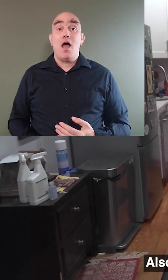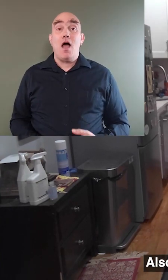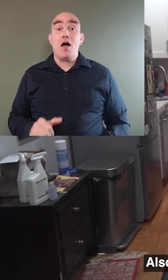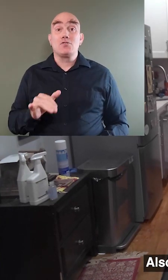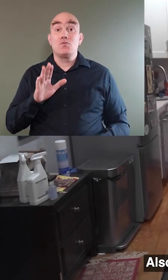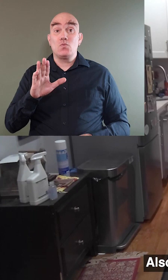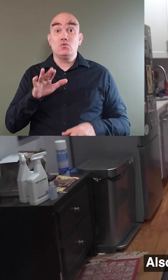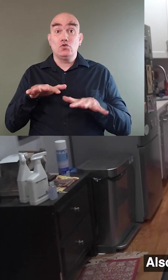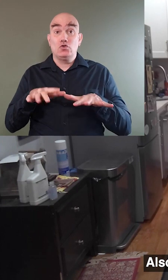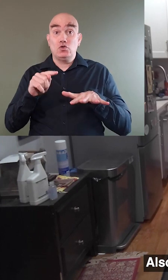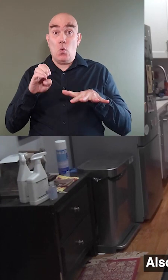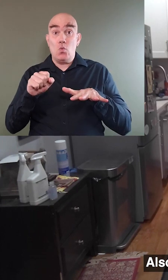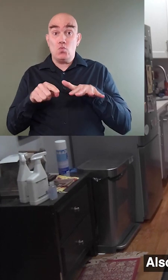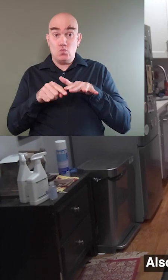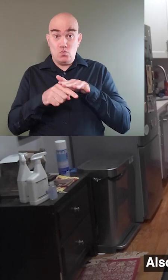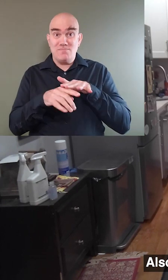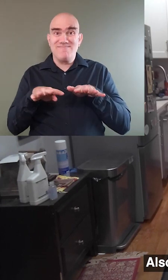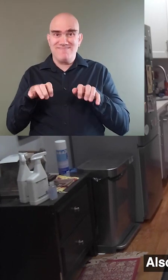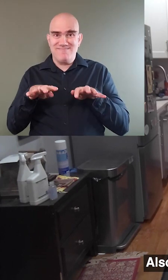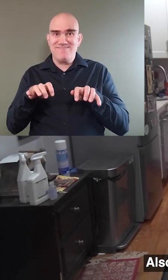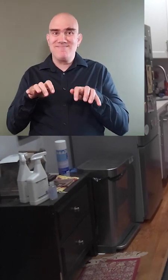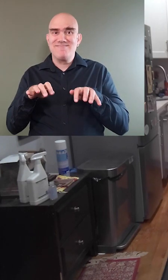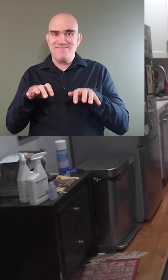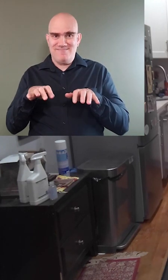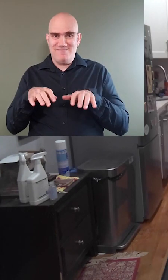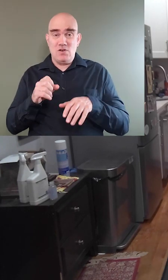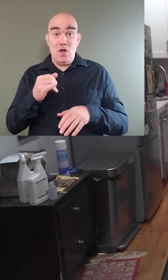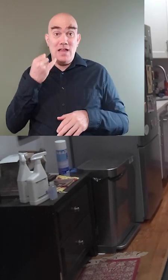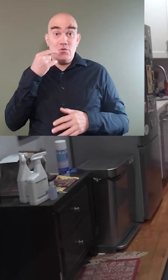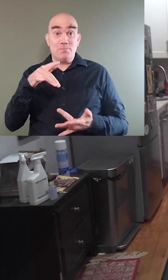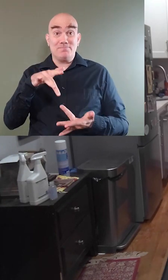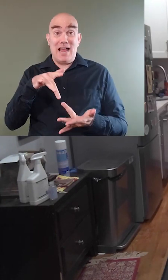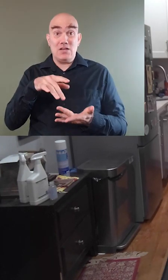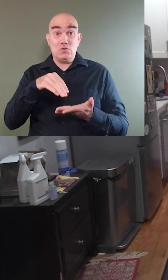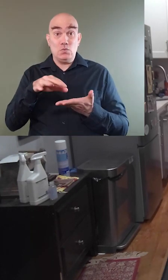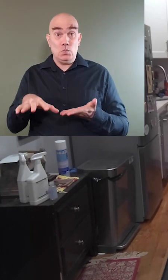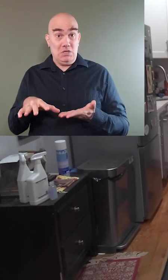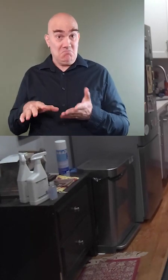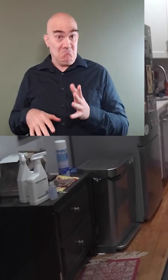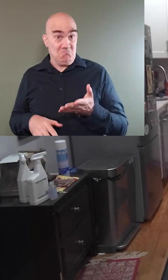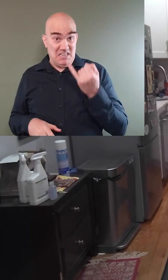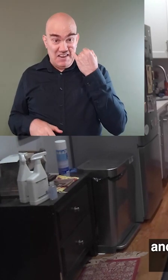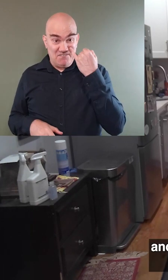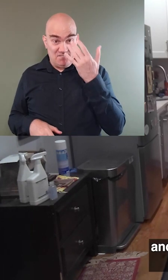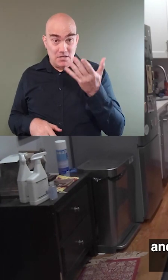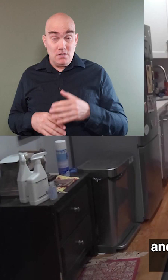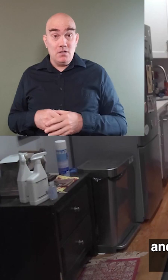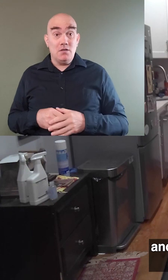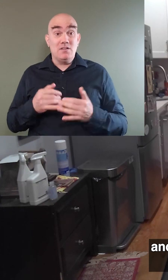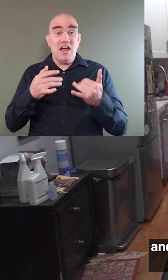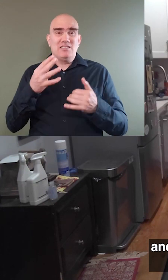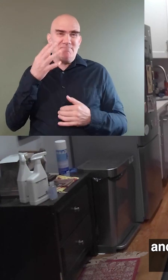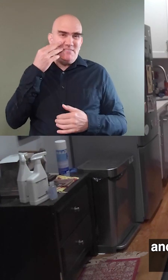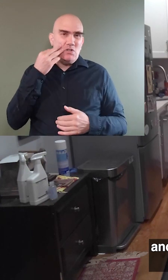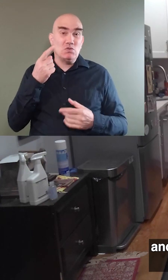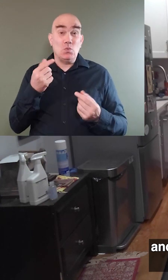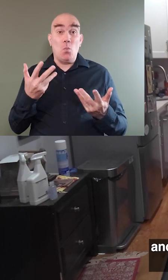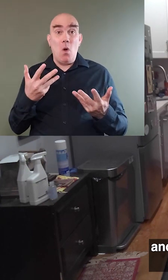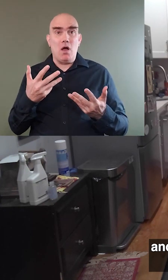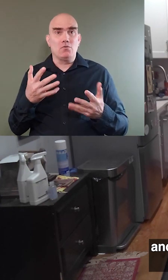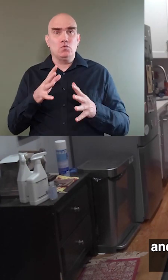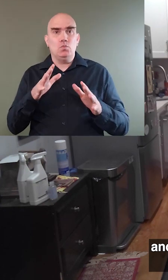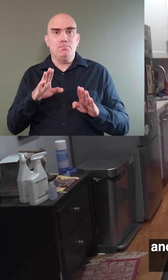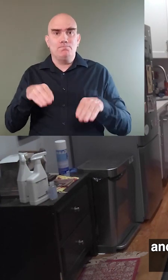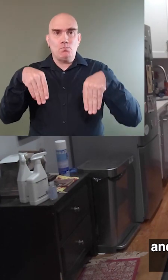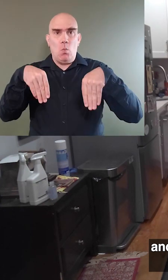your toes are hinge joints. If you're a ballet student, let's say, and you're very experienced now